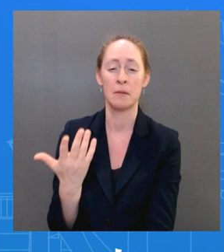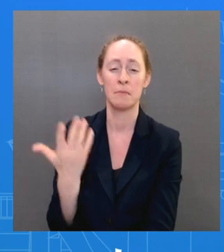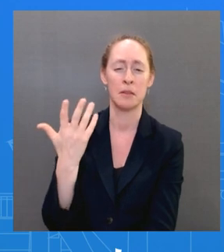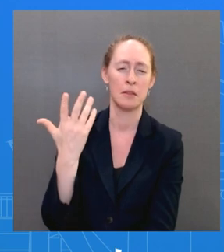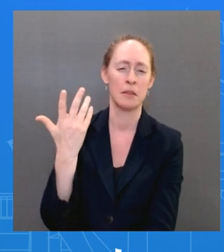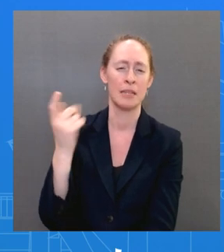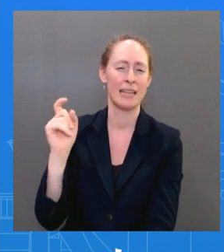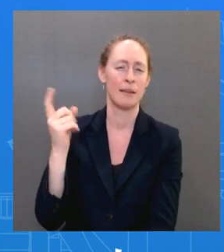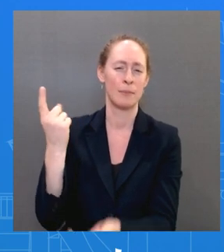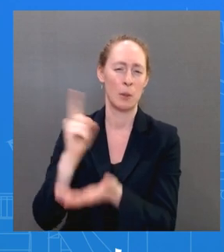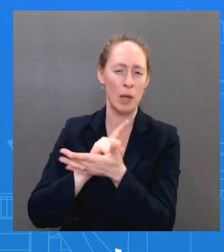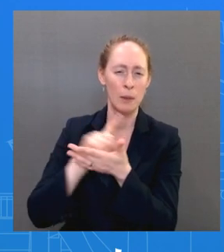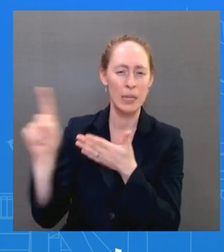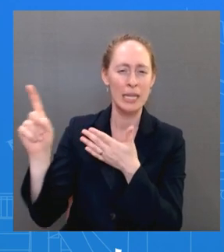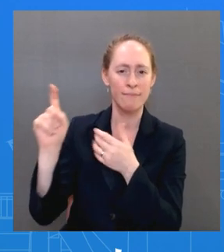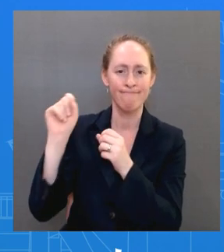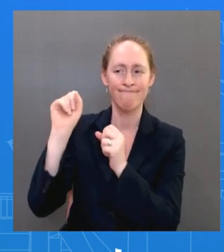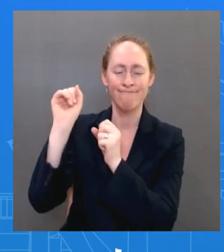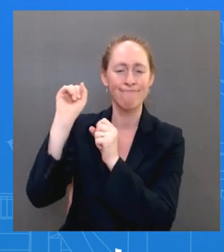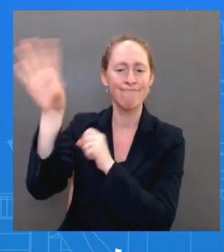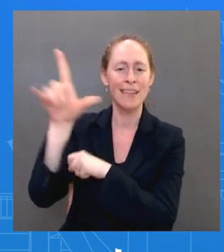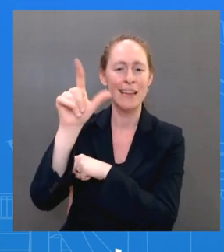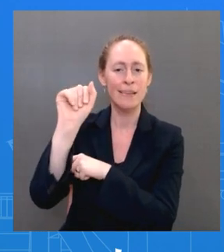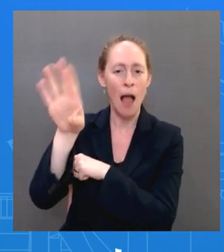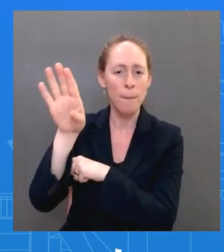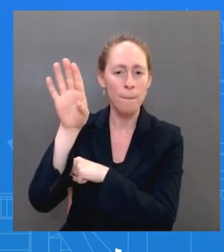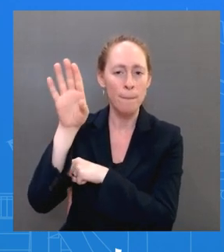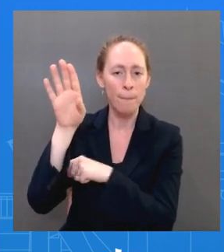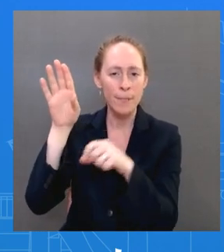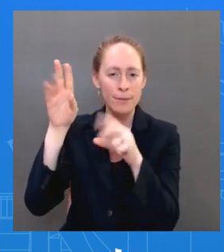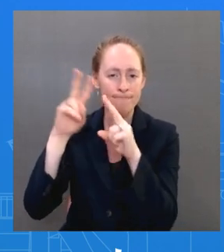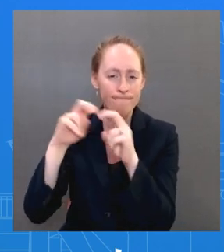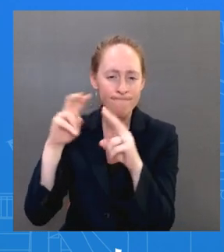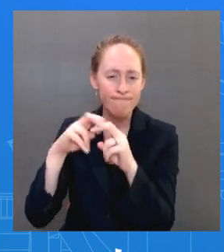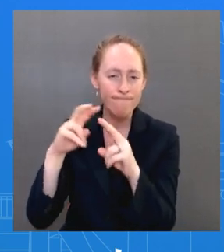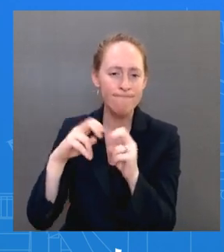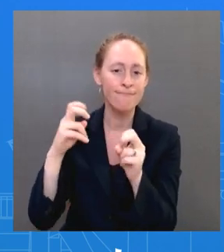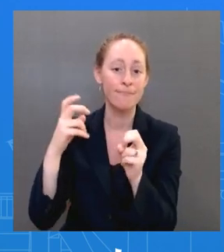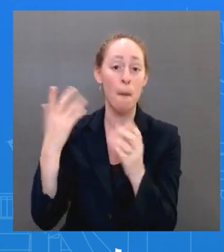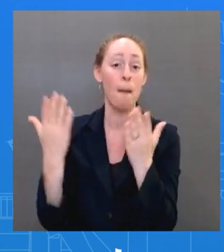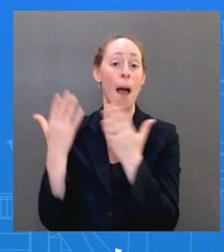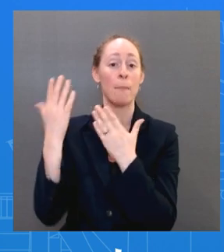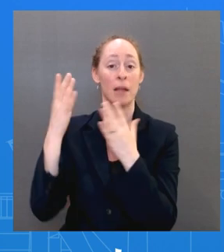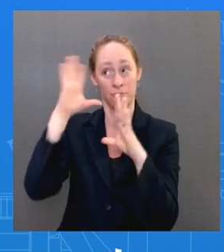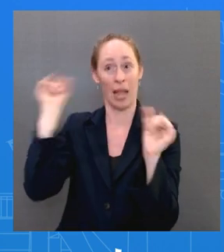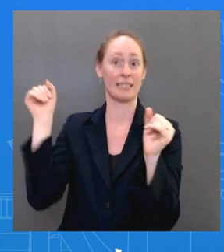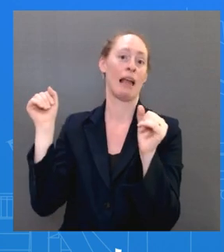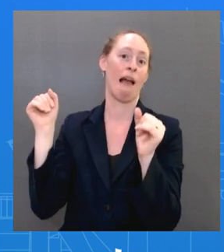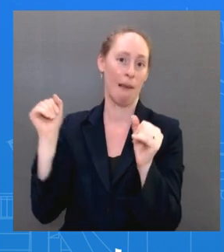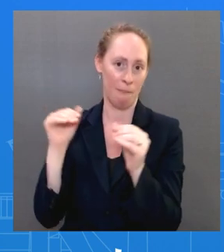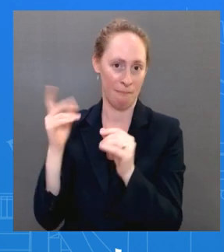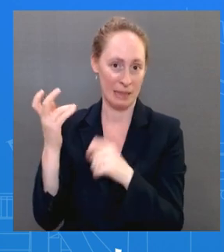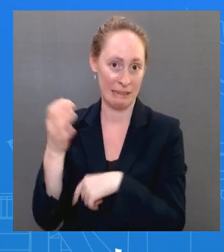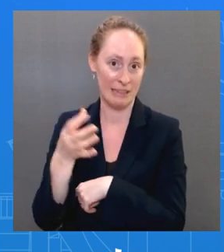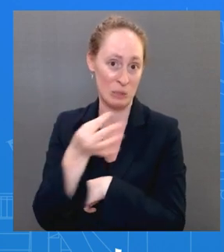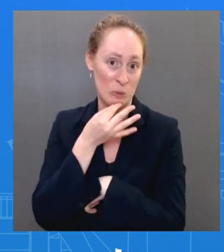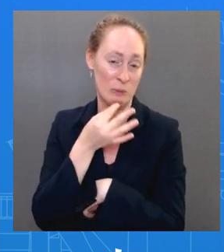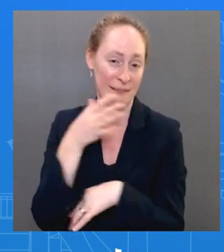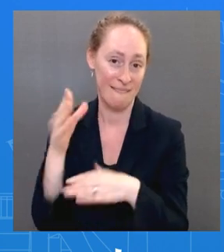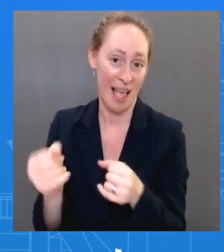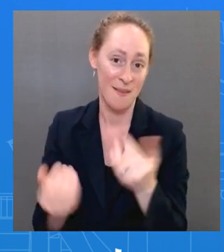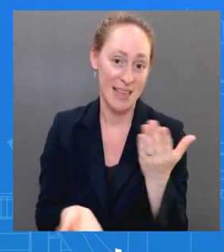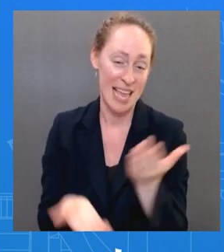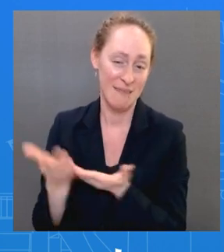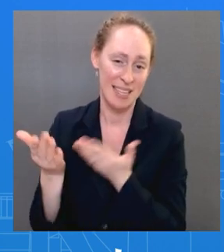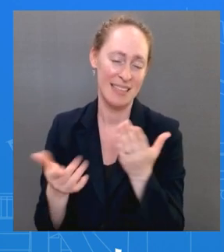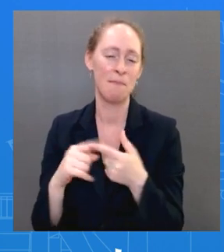a little bit of special treatment because this is the president. So we know it's going to get expedited. Usually takes a week because, A, there's some time in actual sequencing.